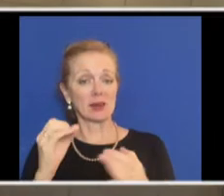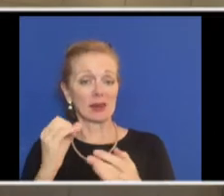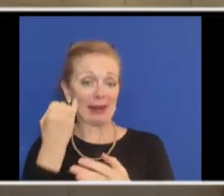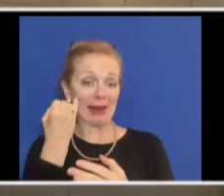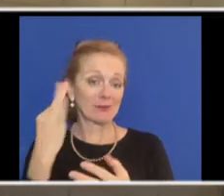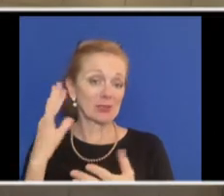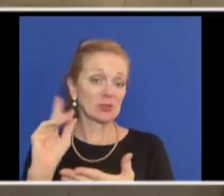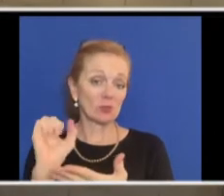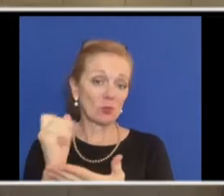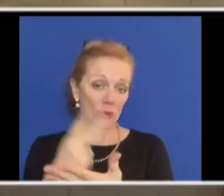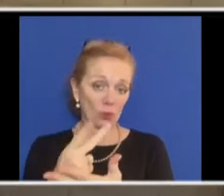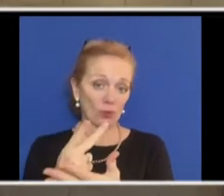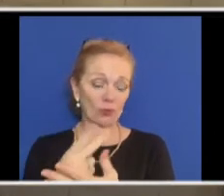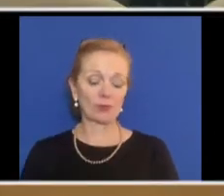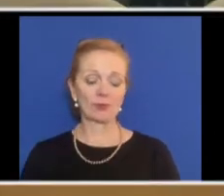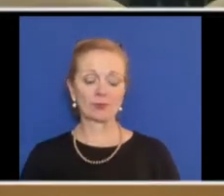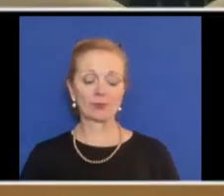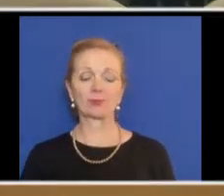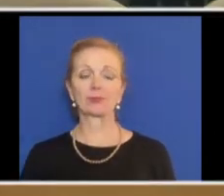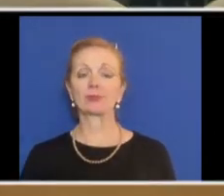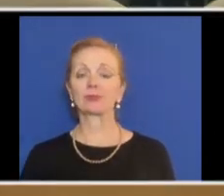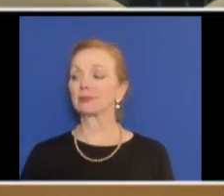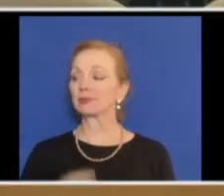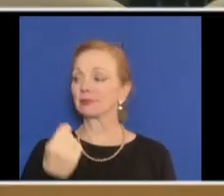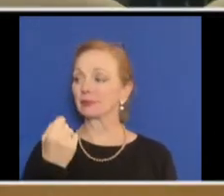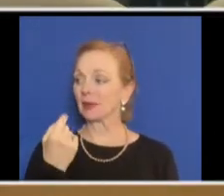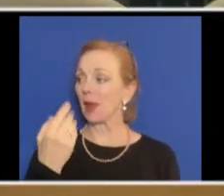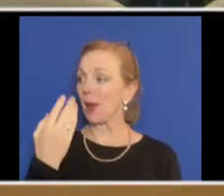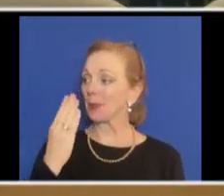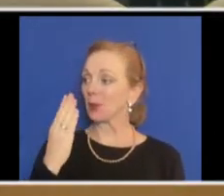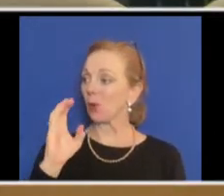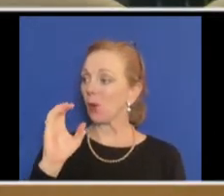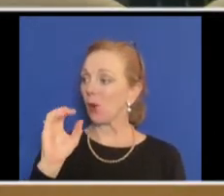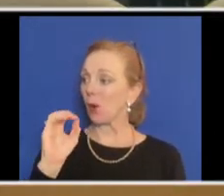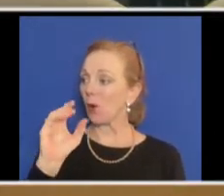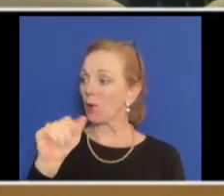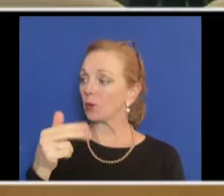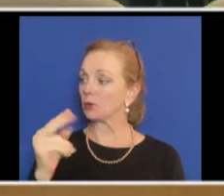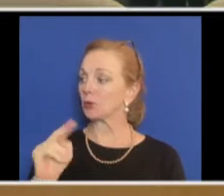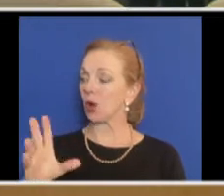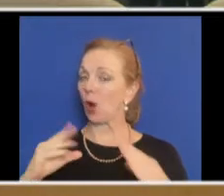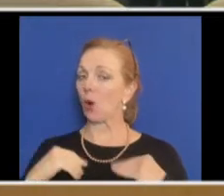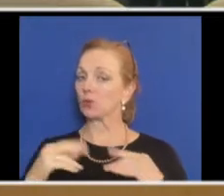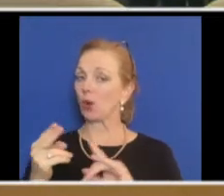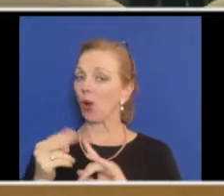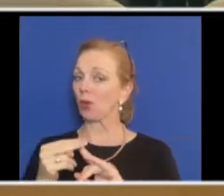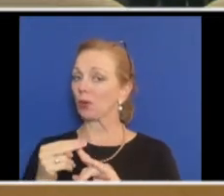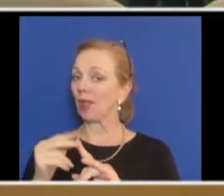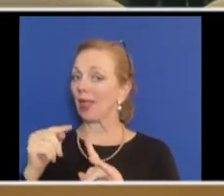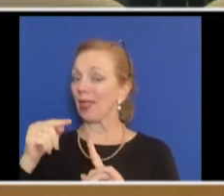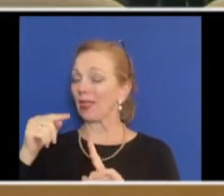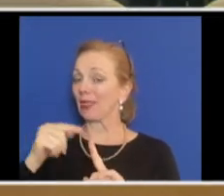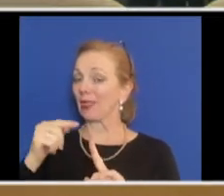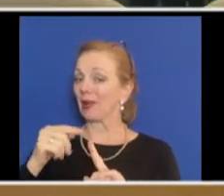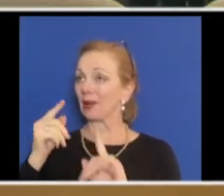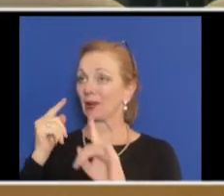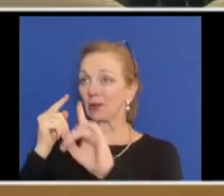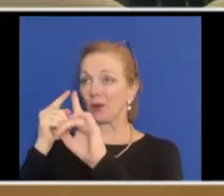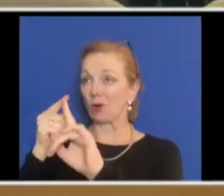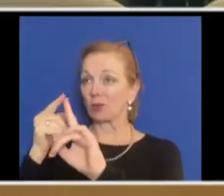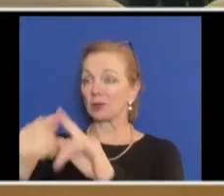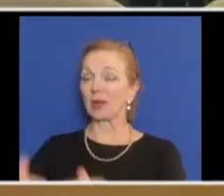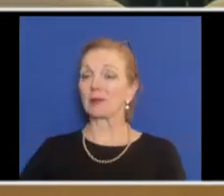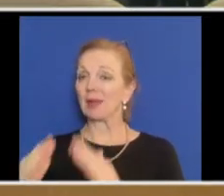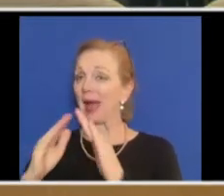and so to be clear blue ocean does own the hotel they own the hotel as it is their goal is to house those residents right